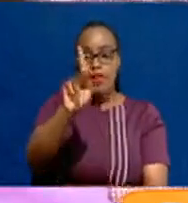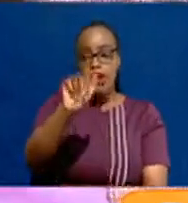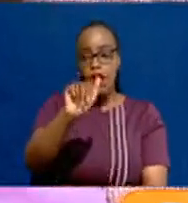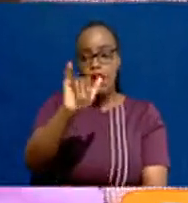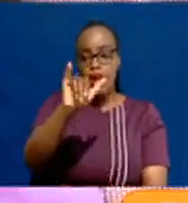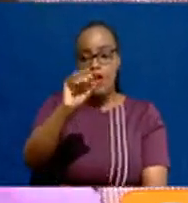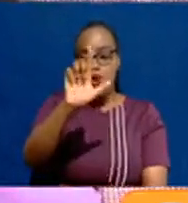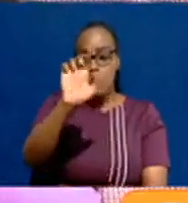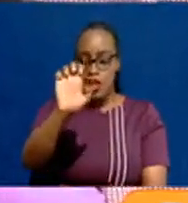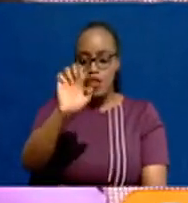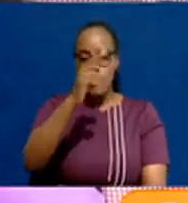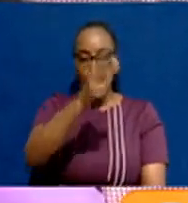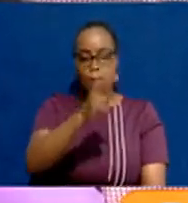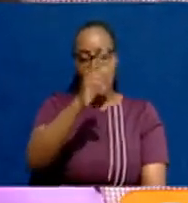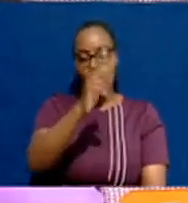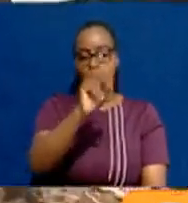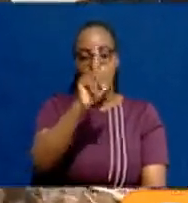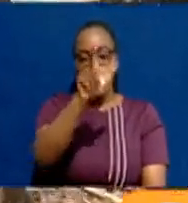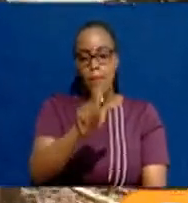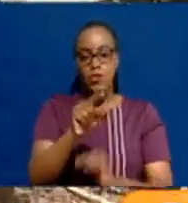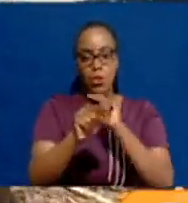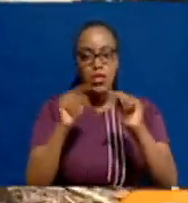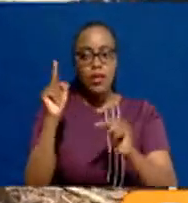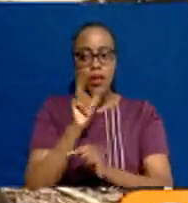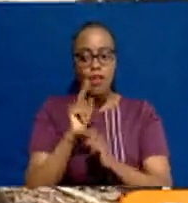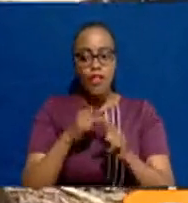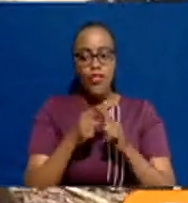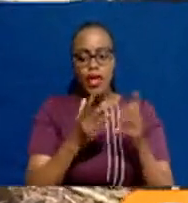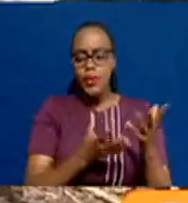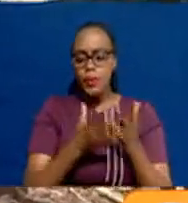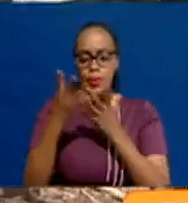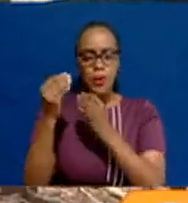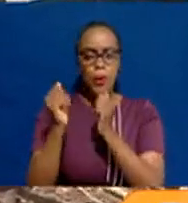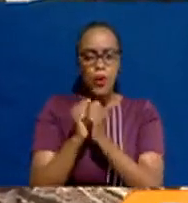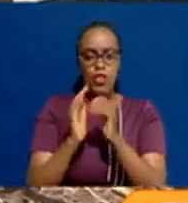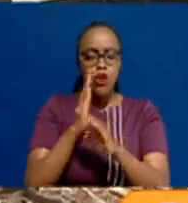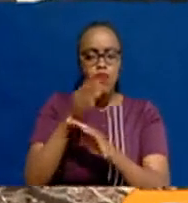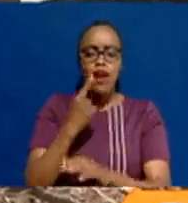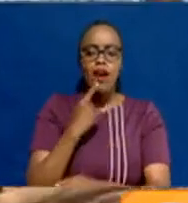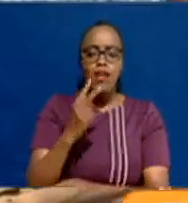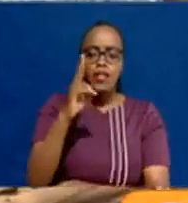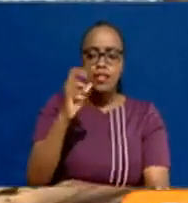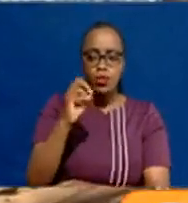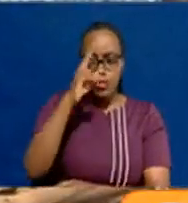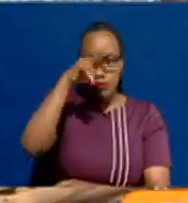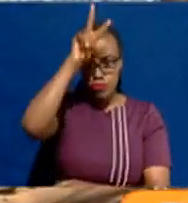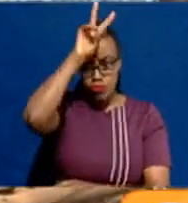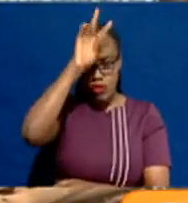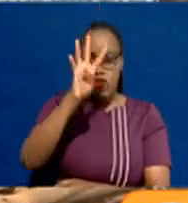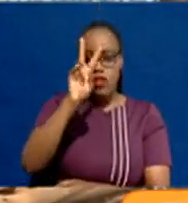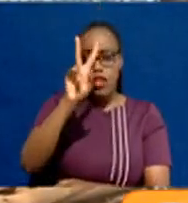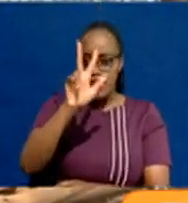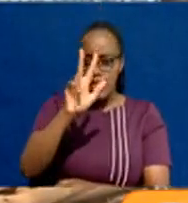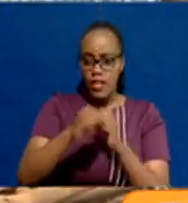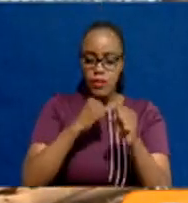village, shooting and killing one person before driving away with more than 120 goats.